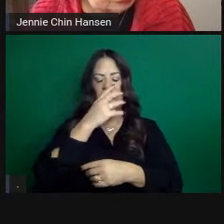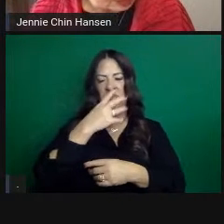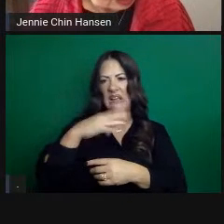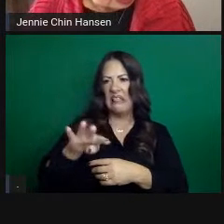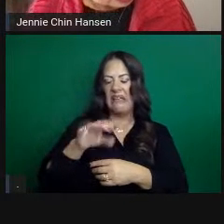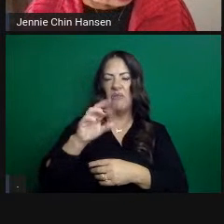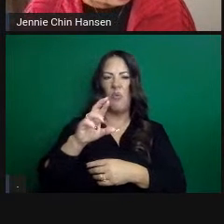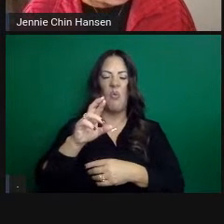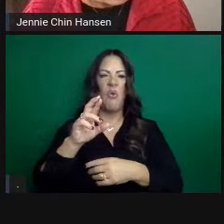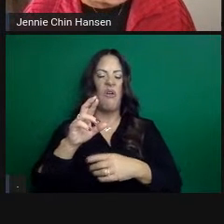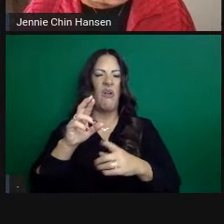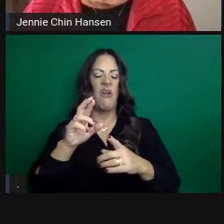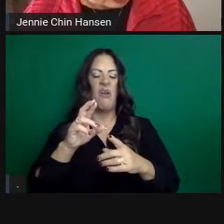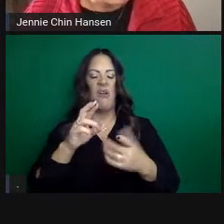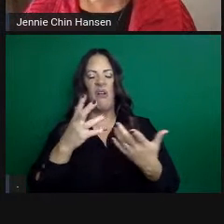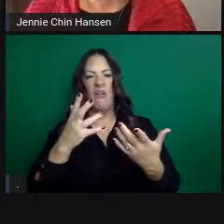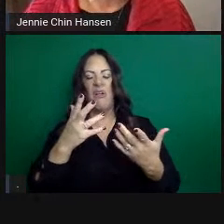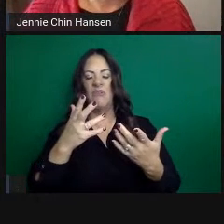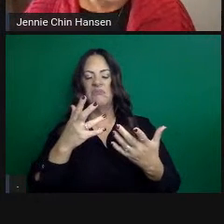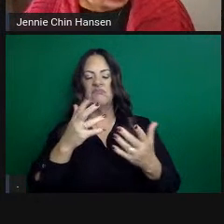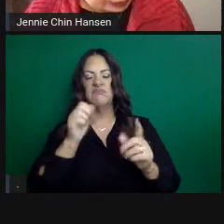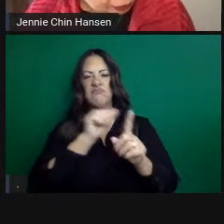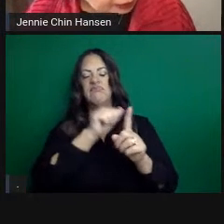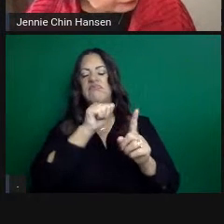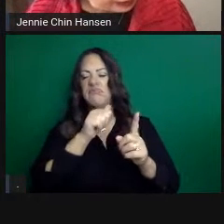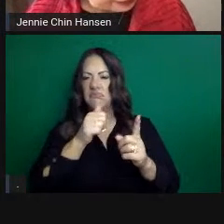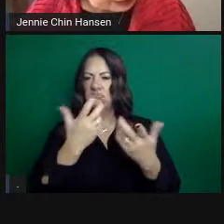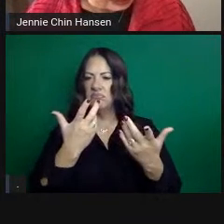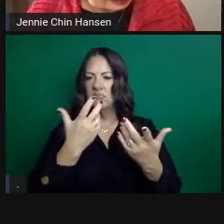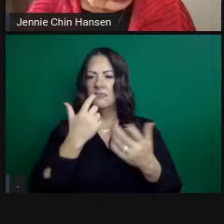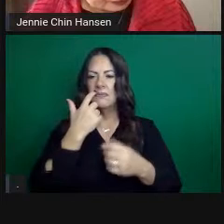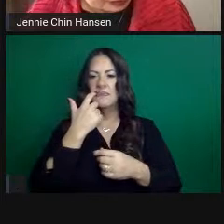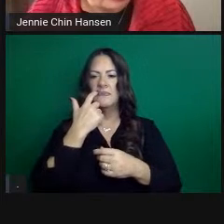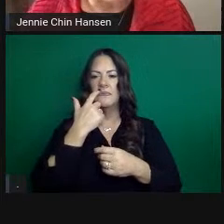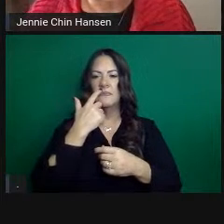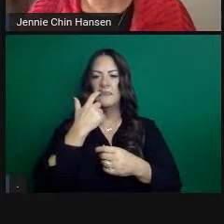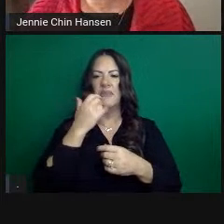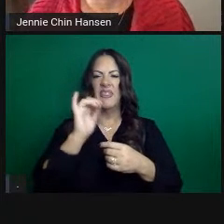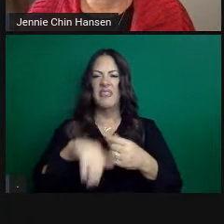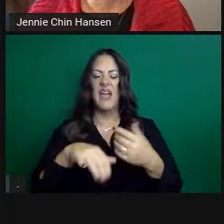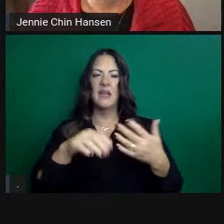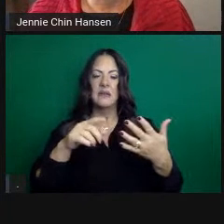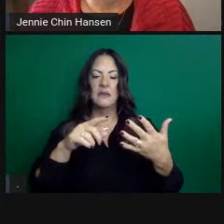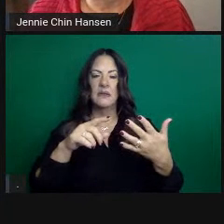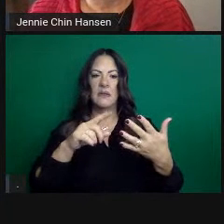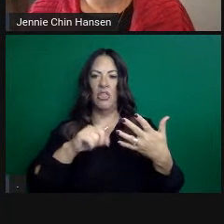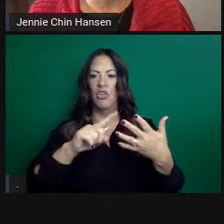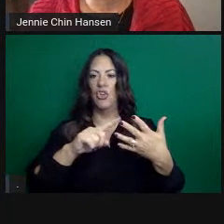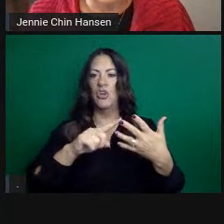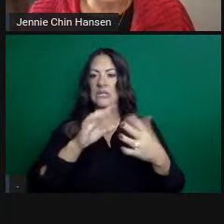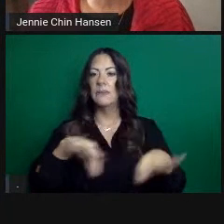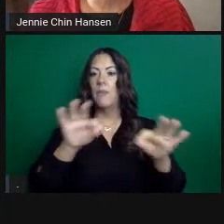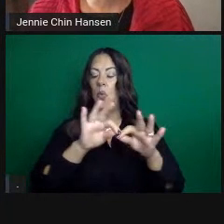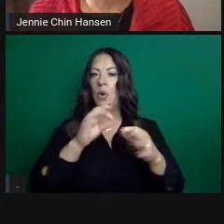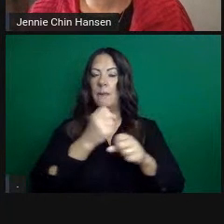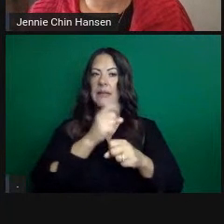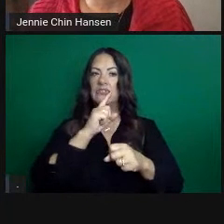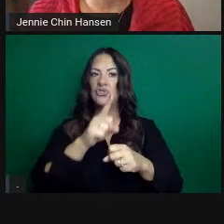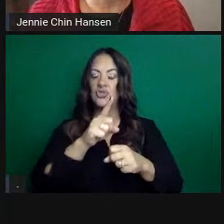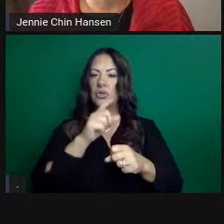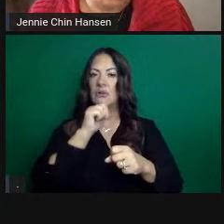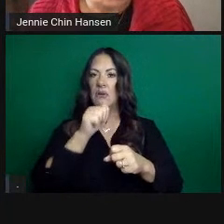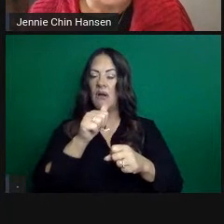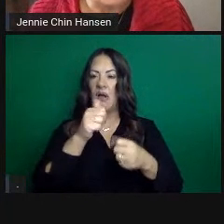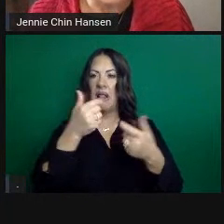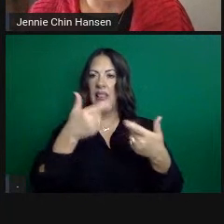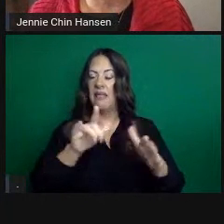exploitation. And relative to caregiving, I think I have conveyed how important that is, but also to recognize